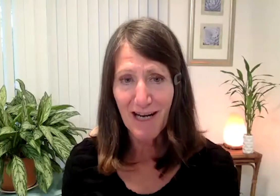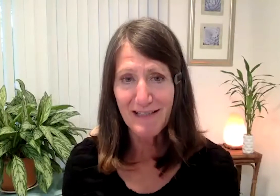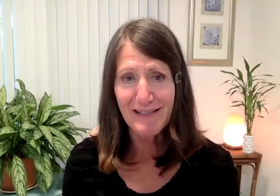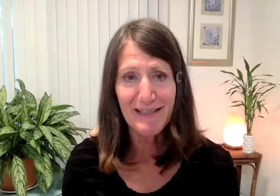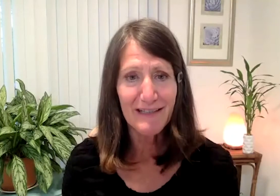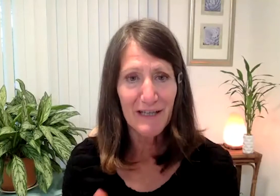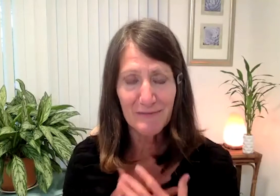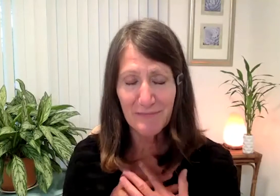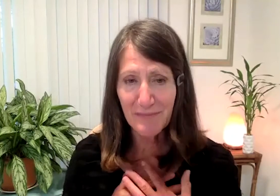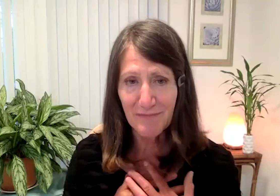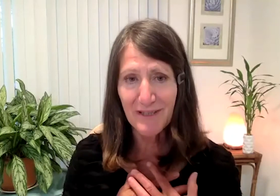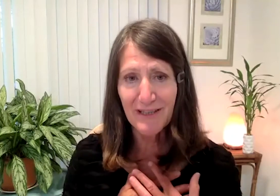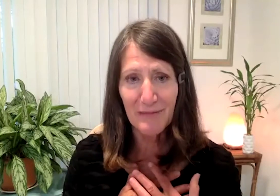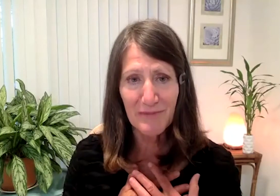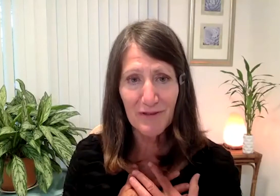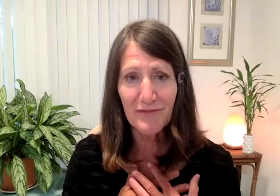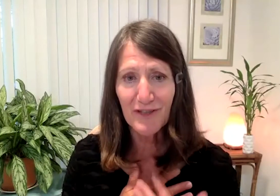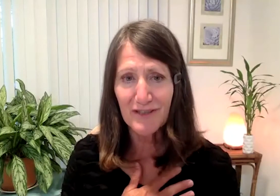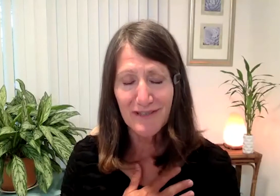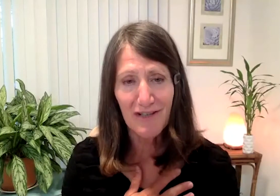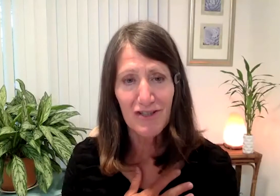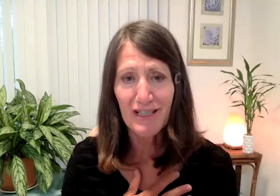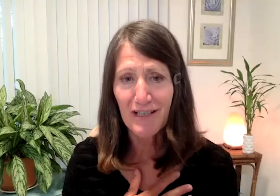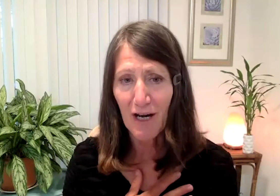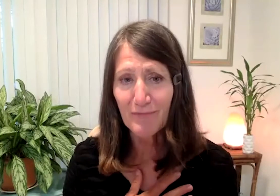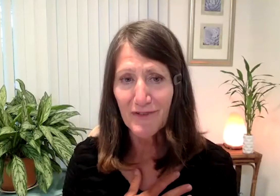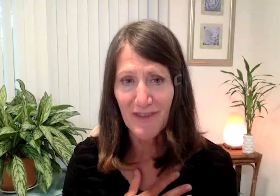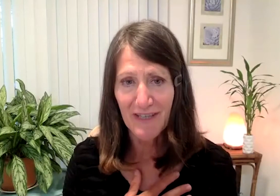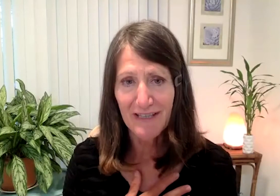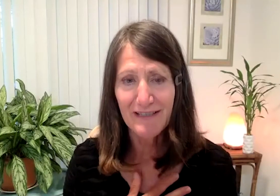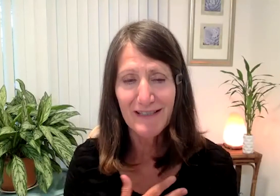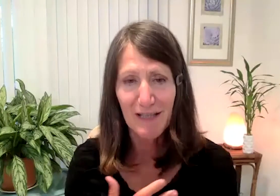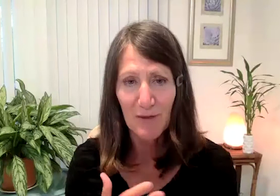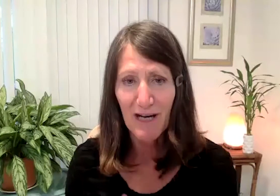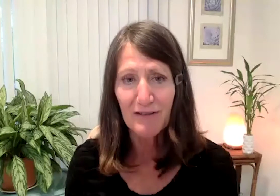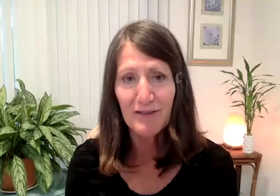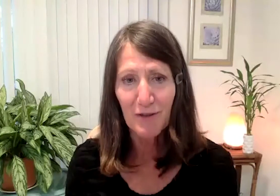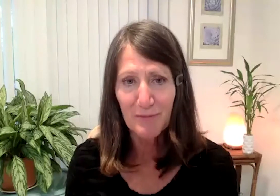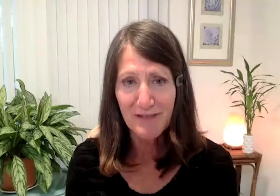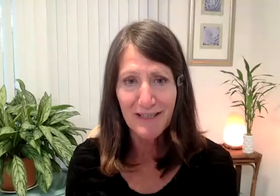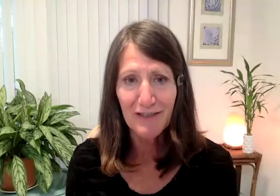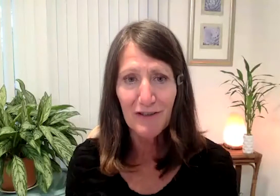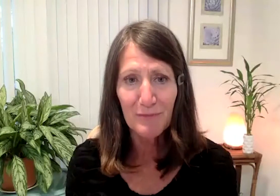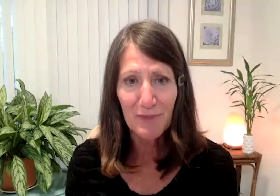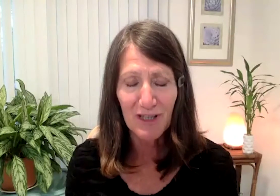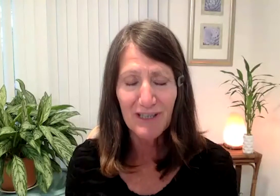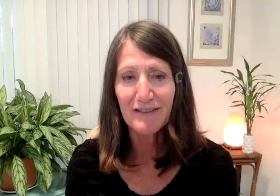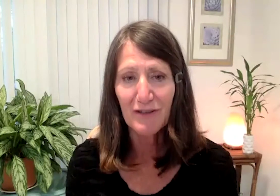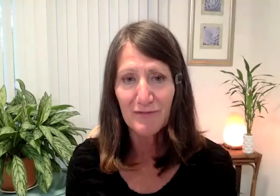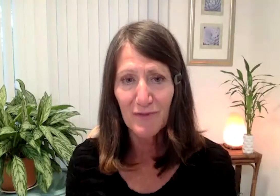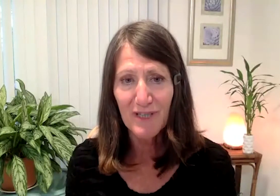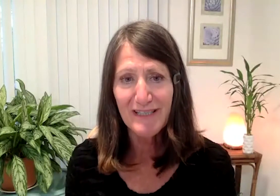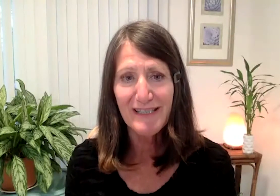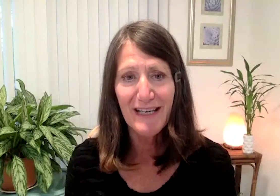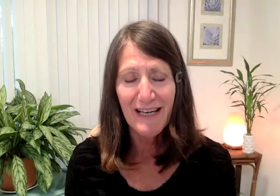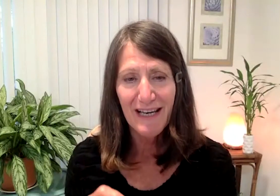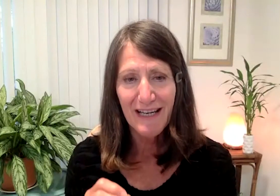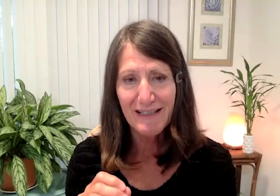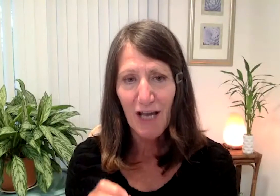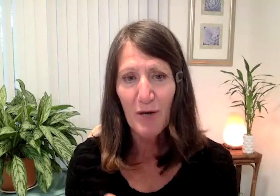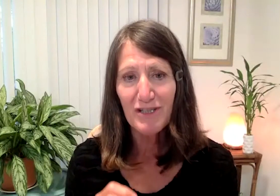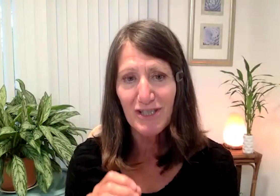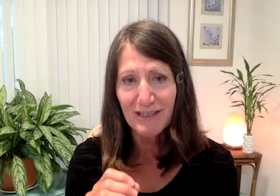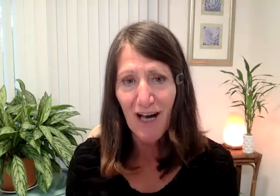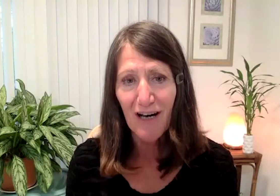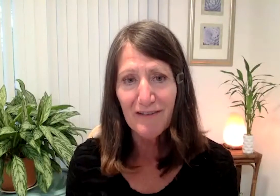the surprising and really beautiful, touching, helpful things about your particular book and your voice